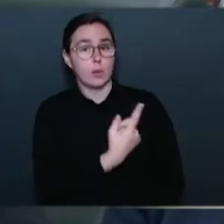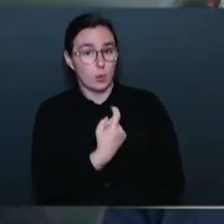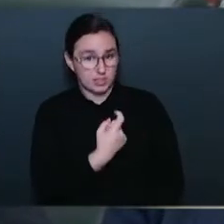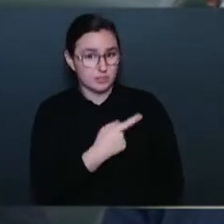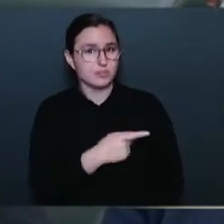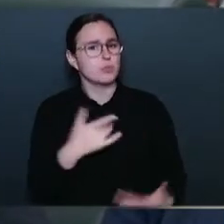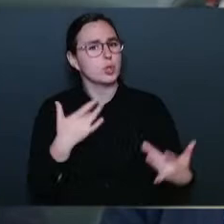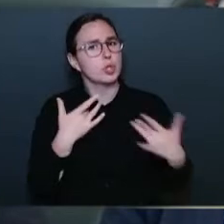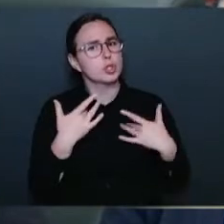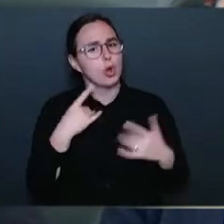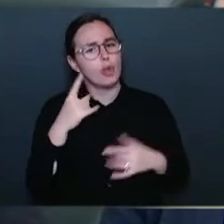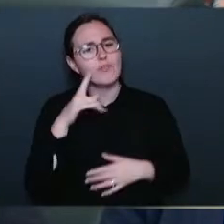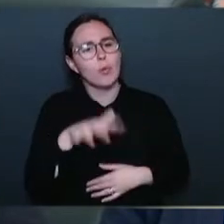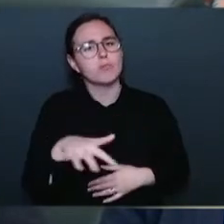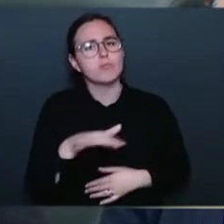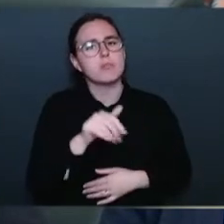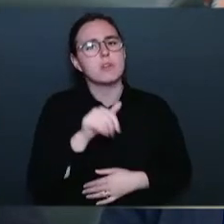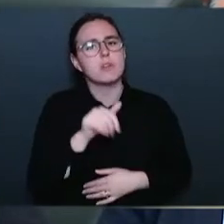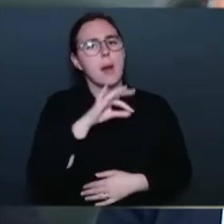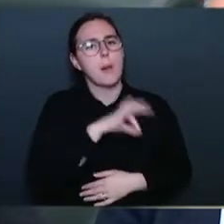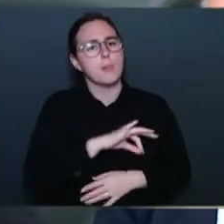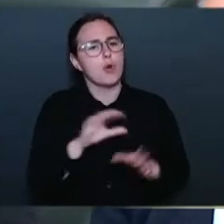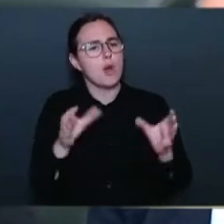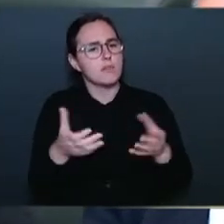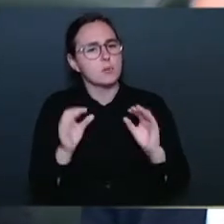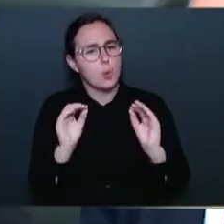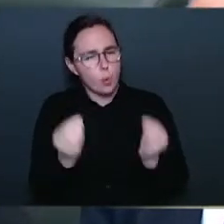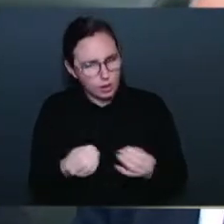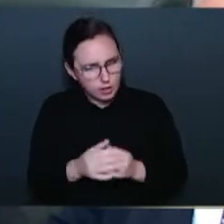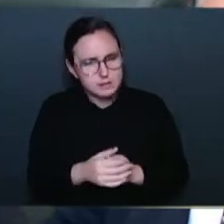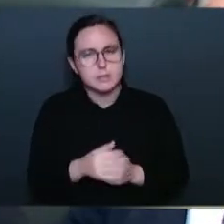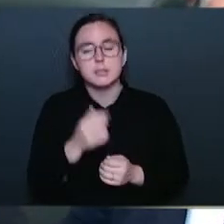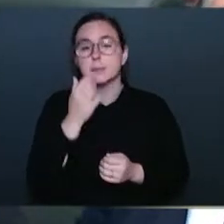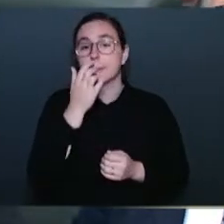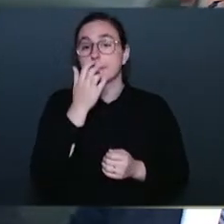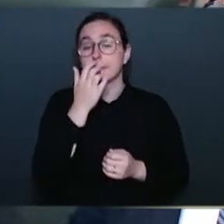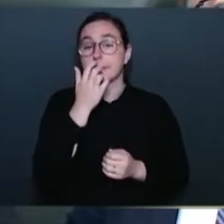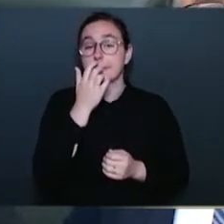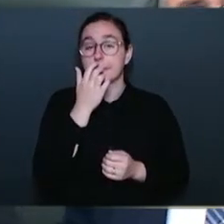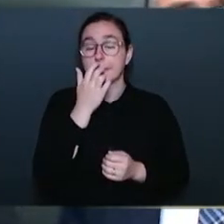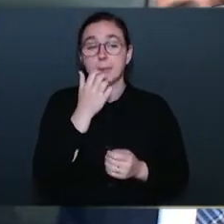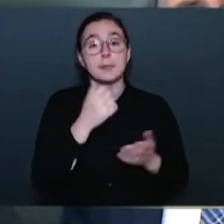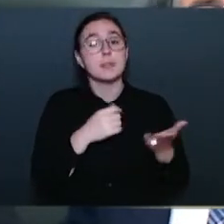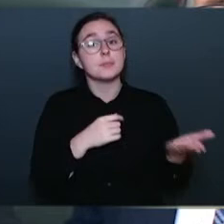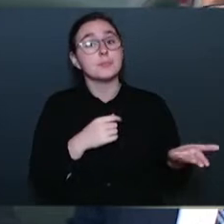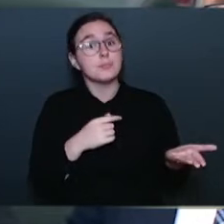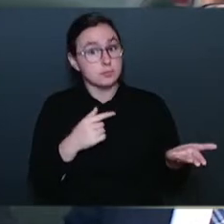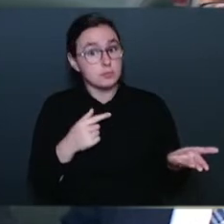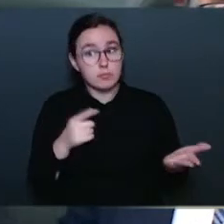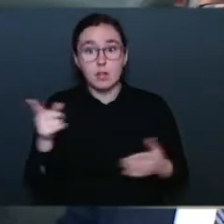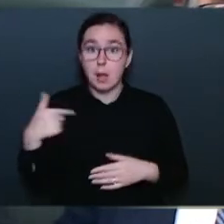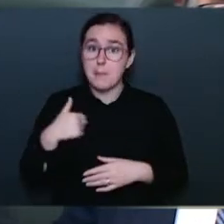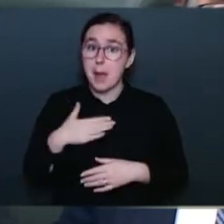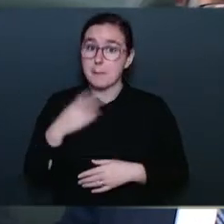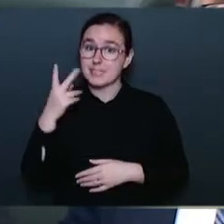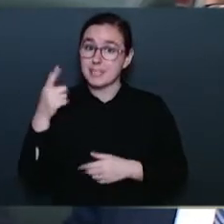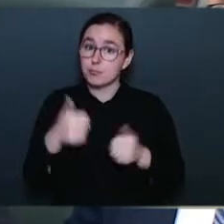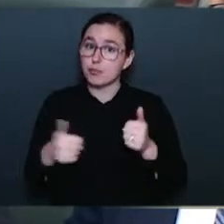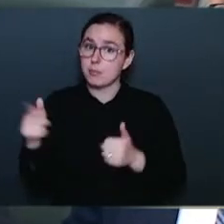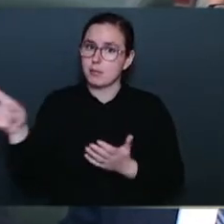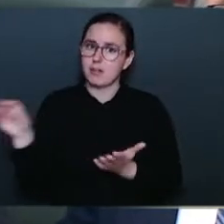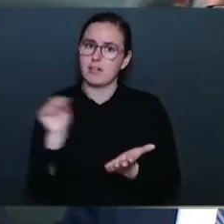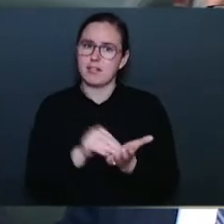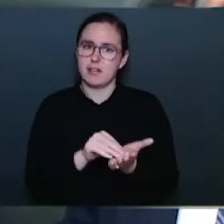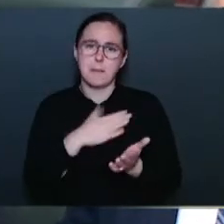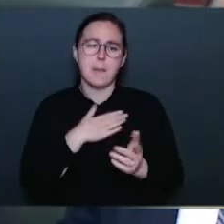I'd share that concern and it's why I was so happy to see our Premier put that into my mandate letter to make sure that we're looking at addressing